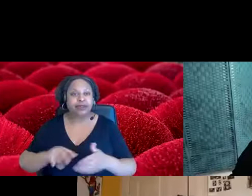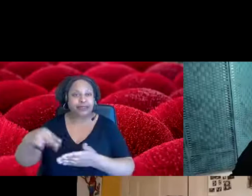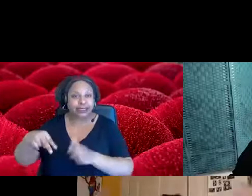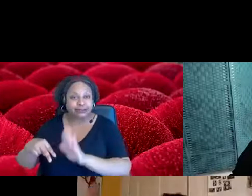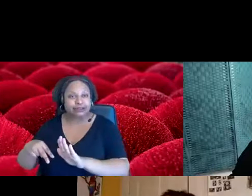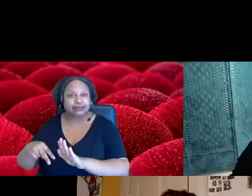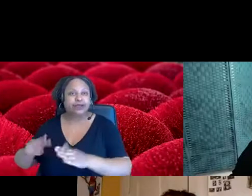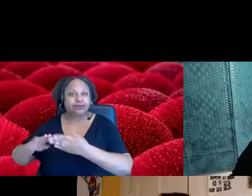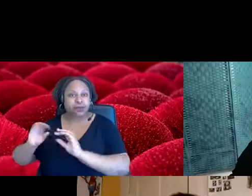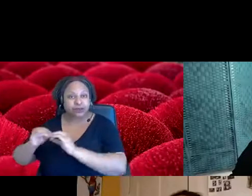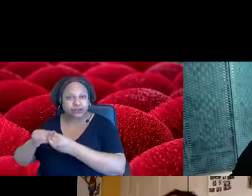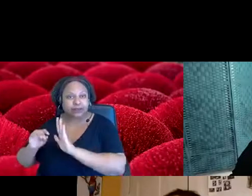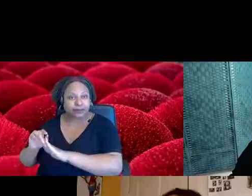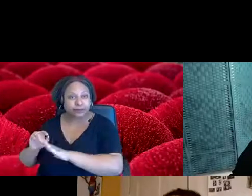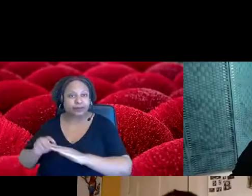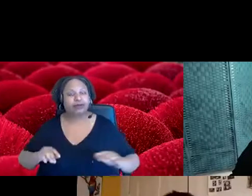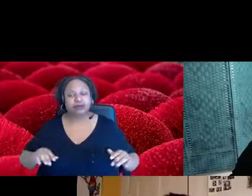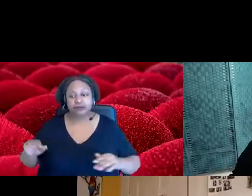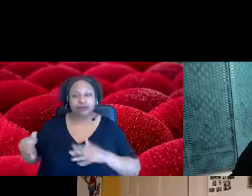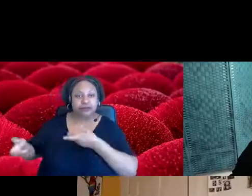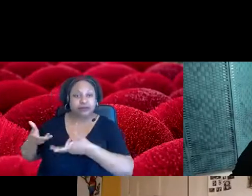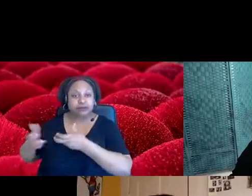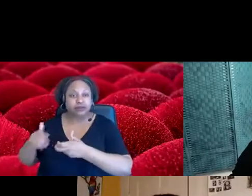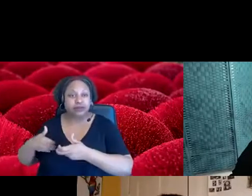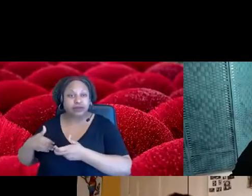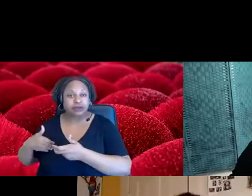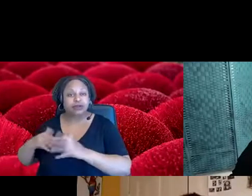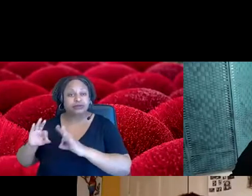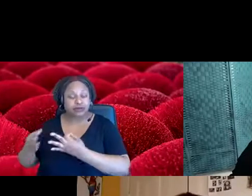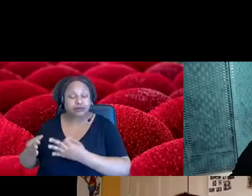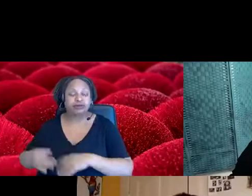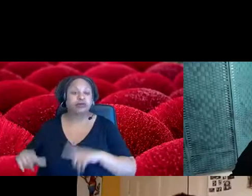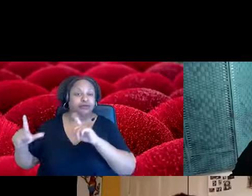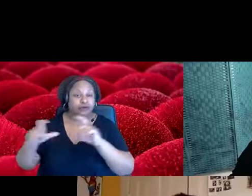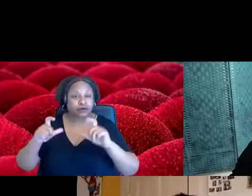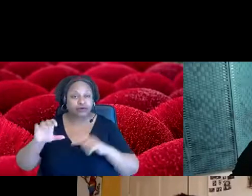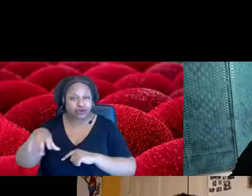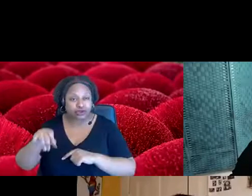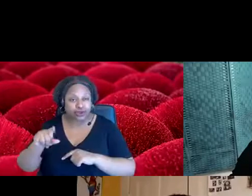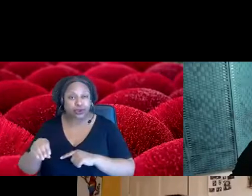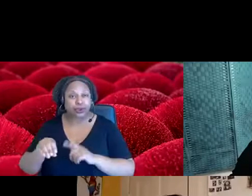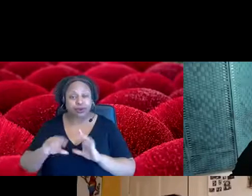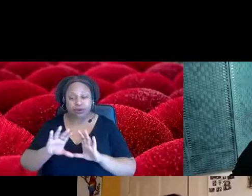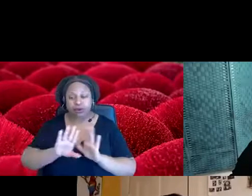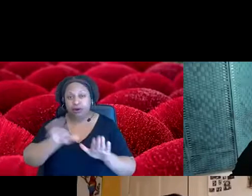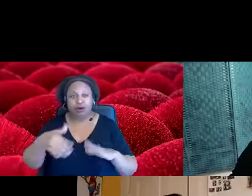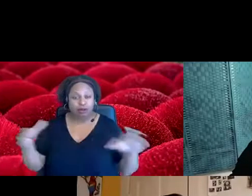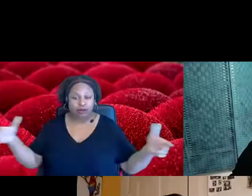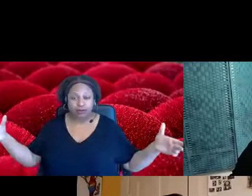that deals with, you know, young families, who knows, and there's a photography studio, and there's, so having that kind of,